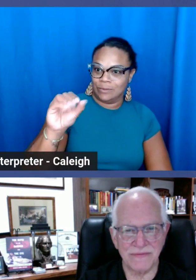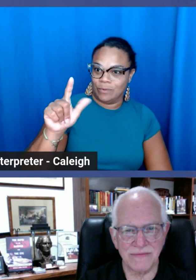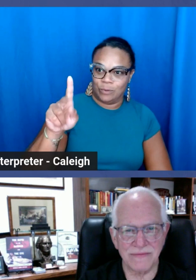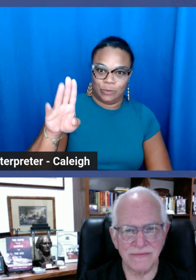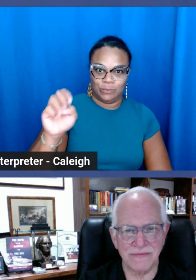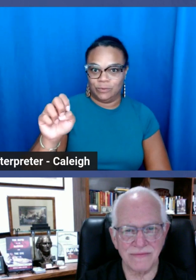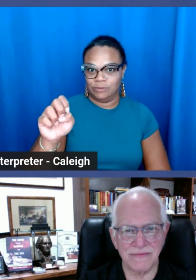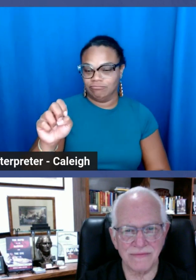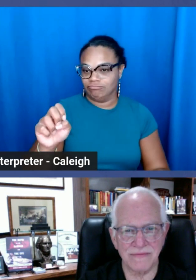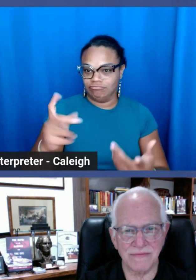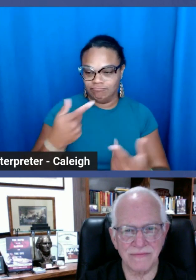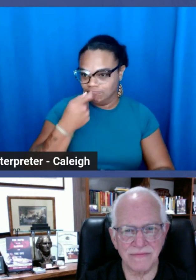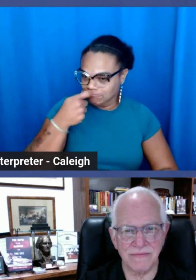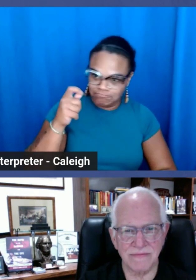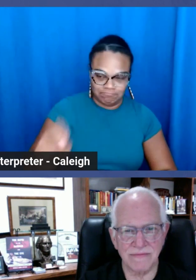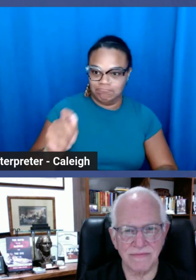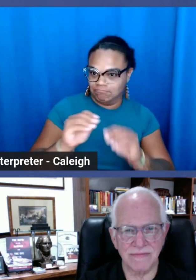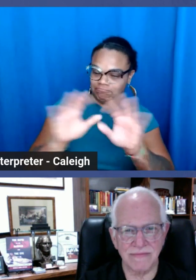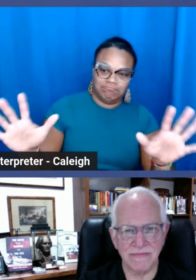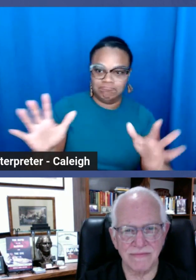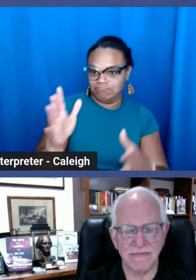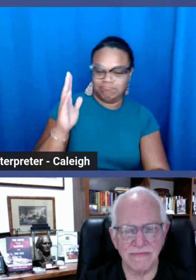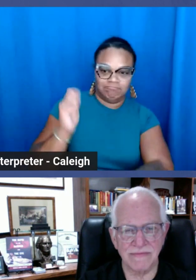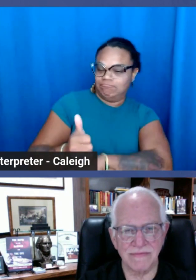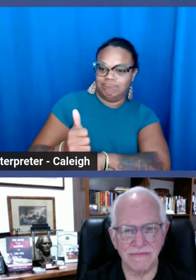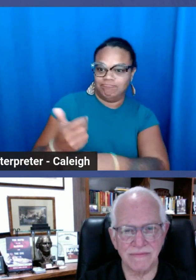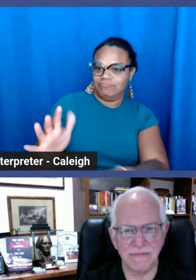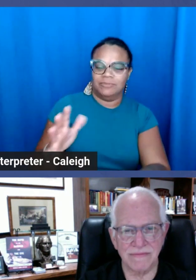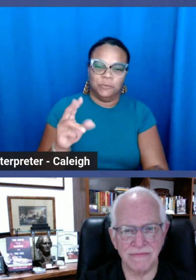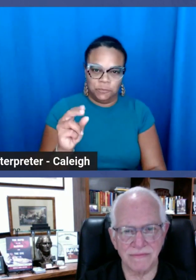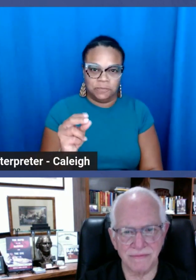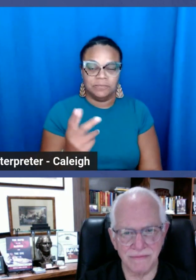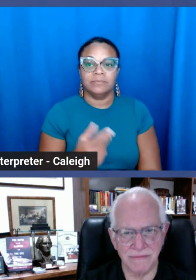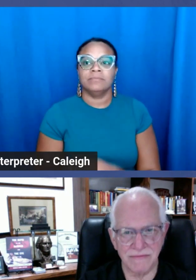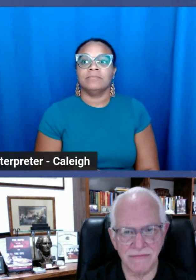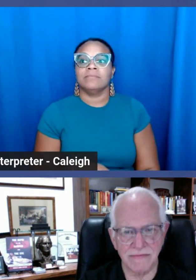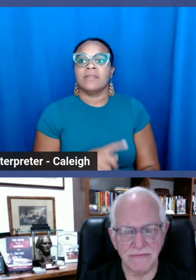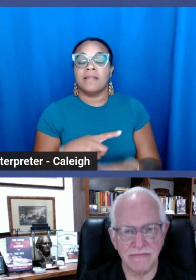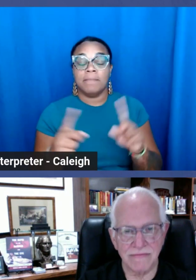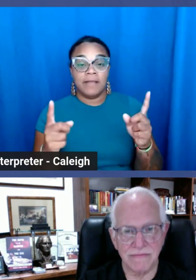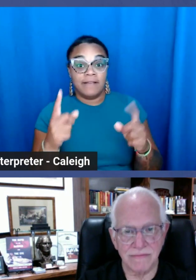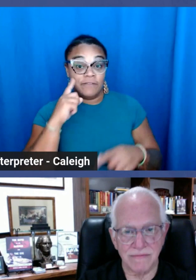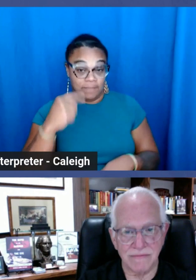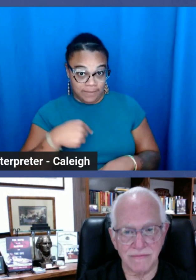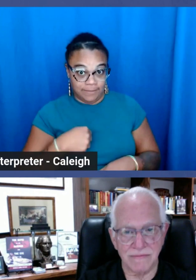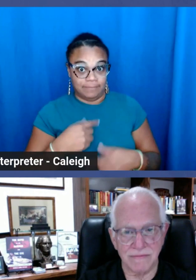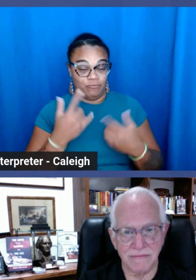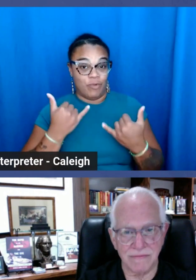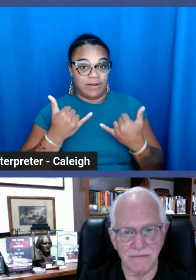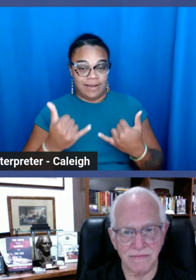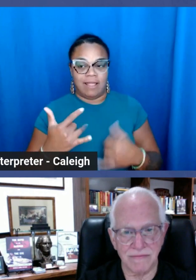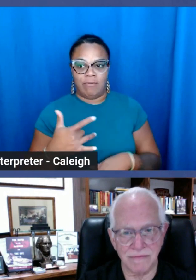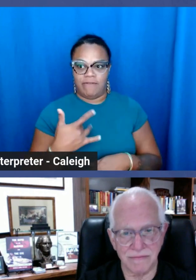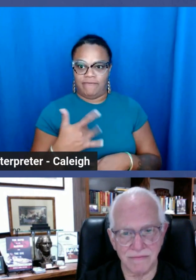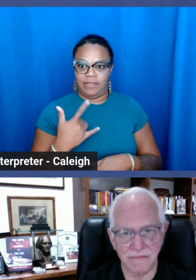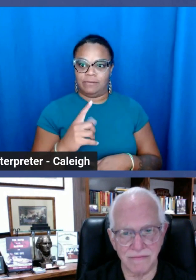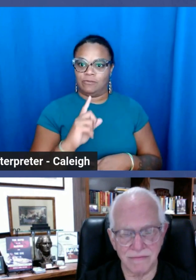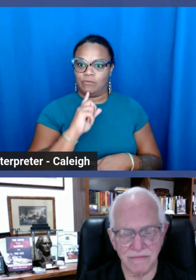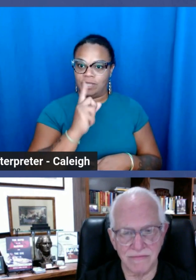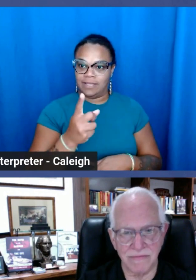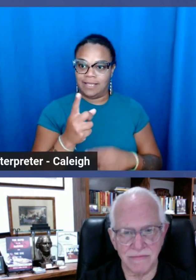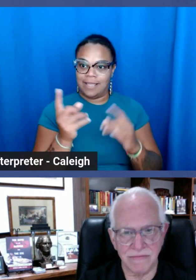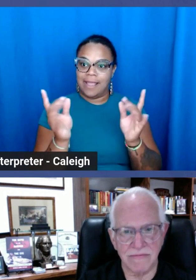It feels very important to me right now that we do everything in